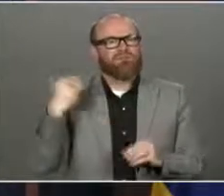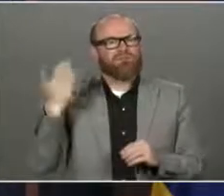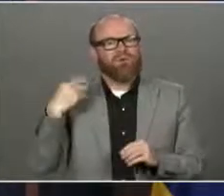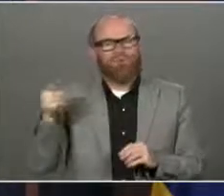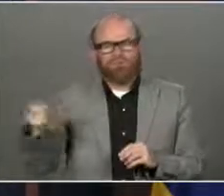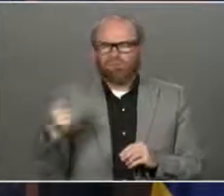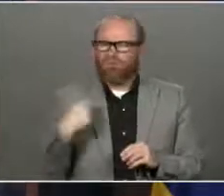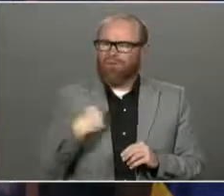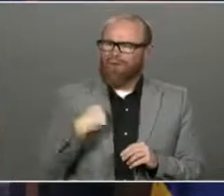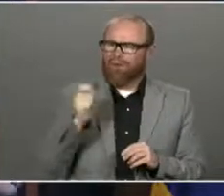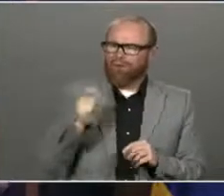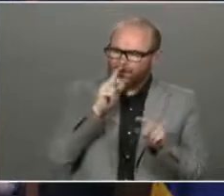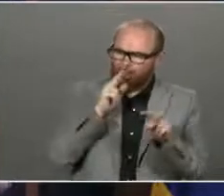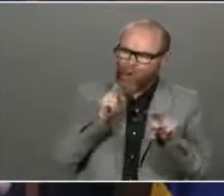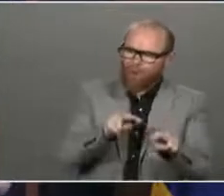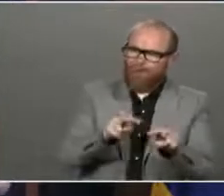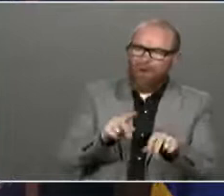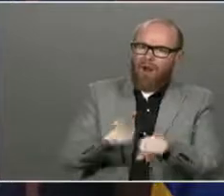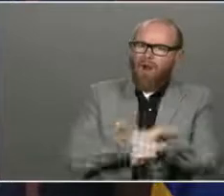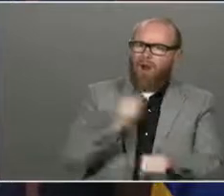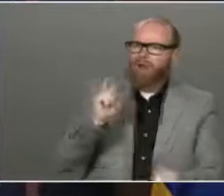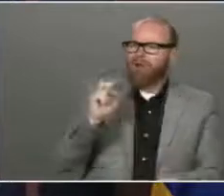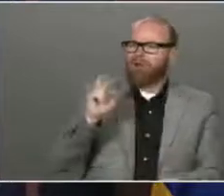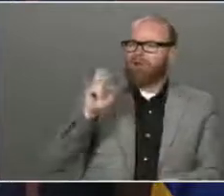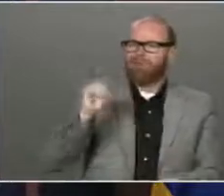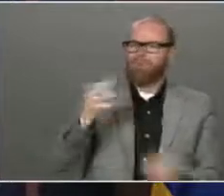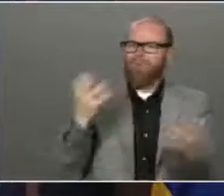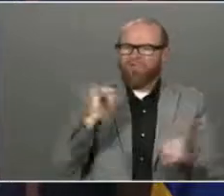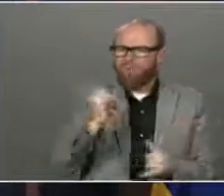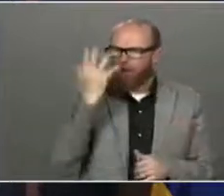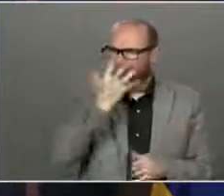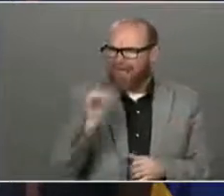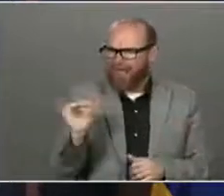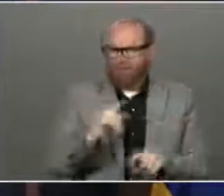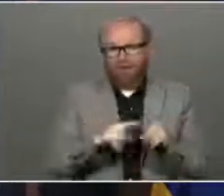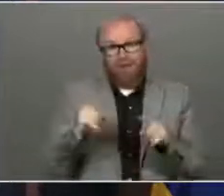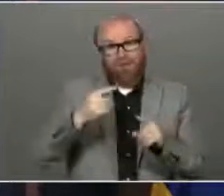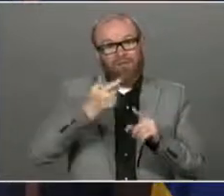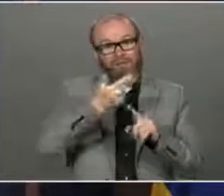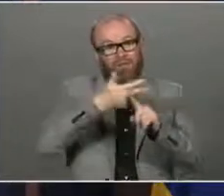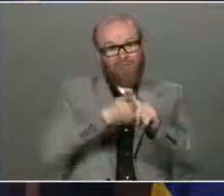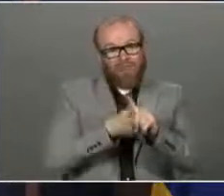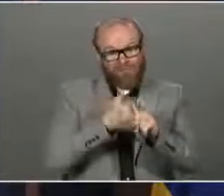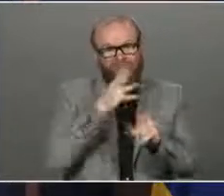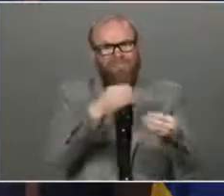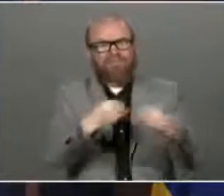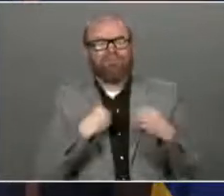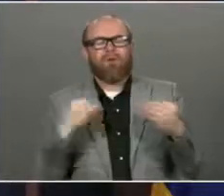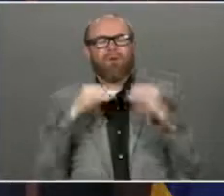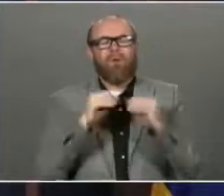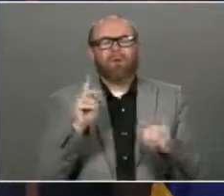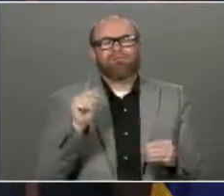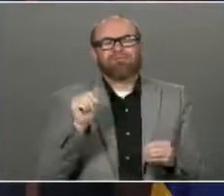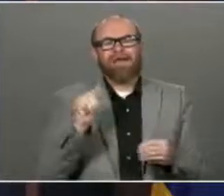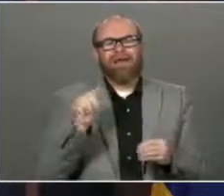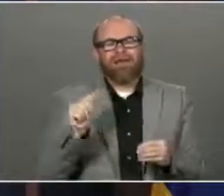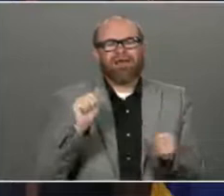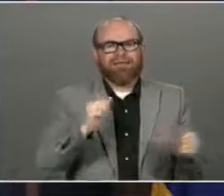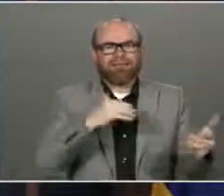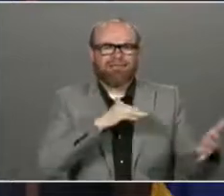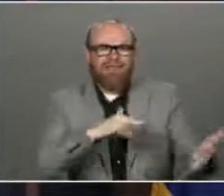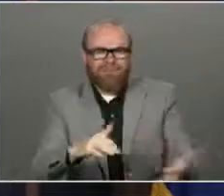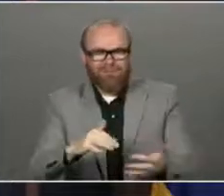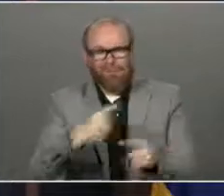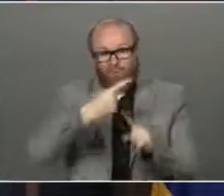I would have to look at kind of long term what that looks like, but doing something like this would give us even more data to study. It's one thing to do it for